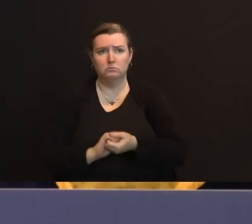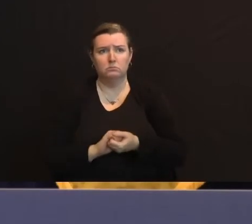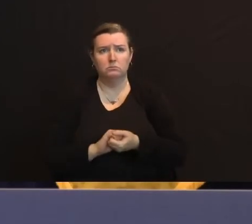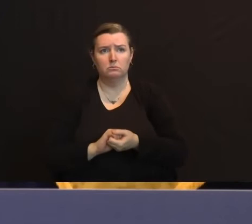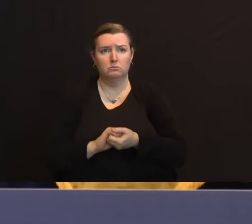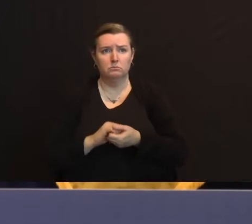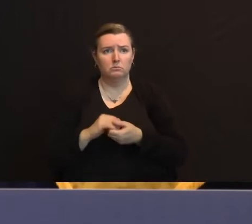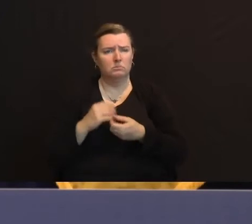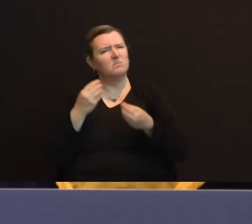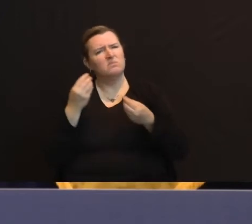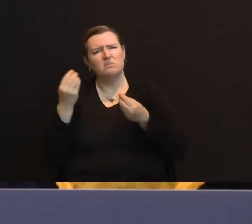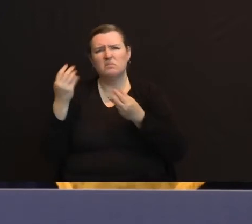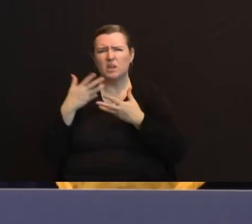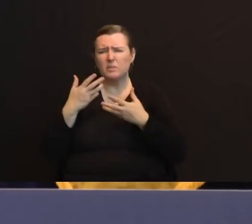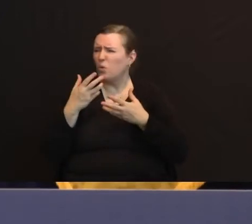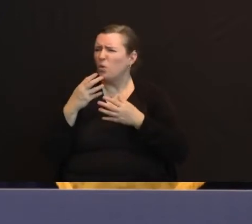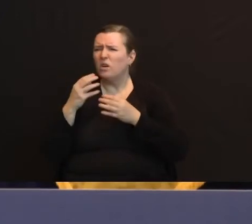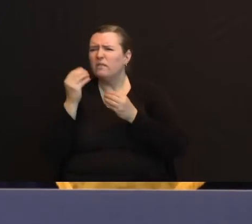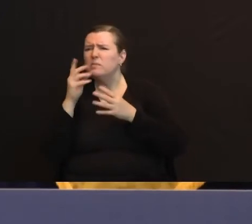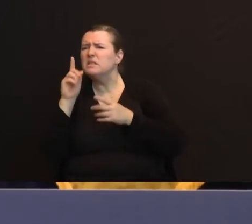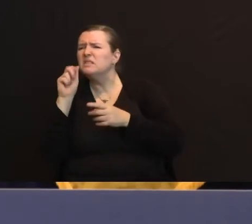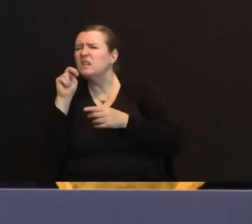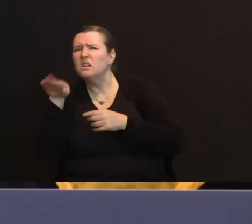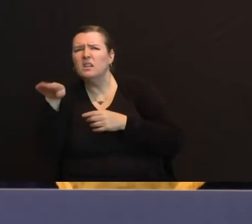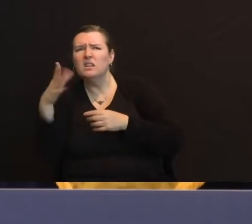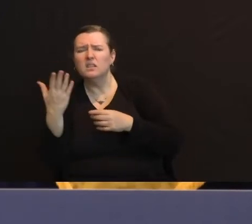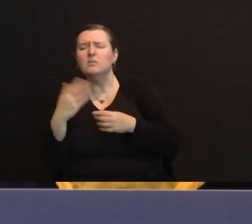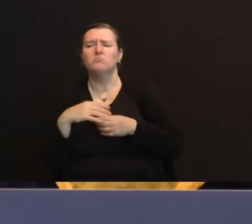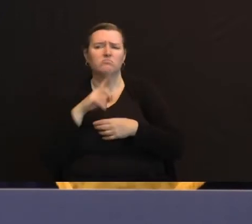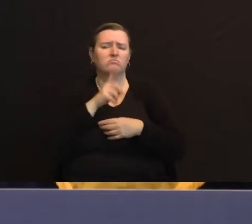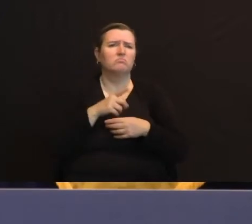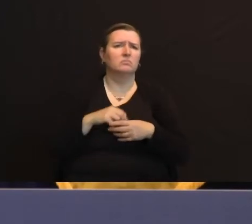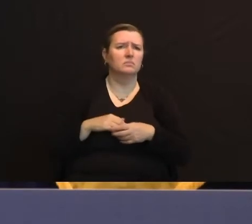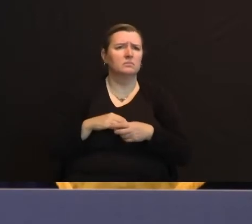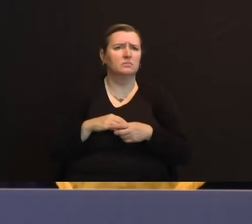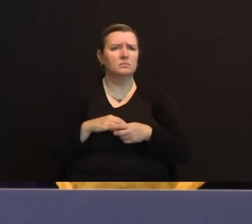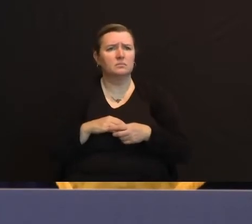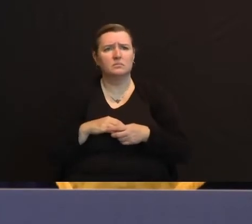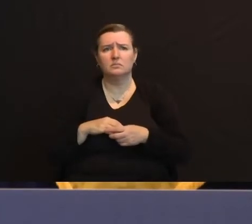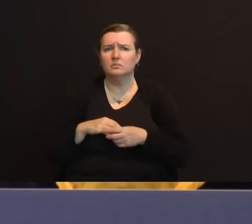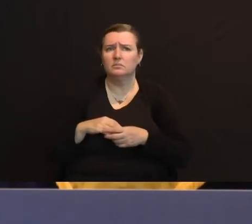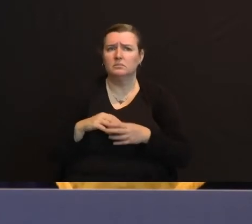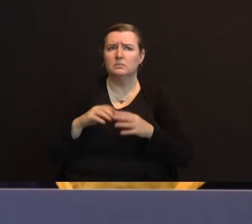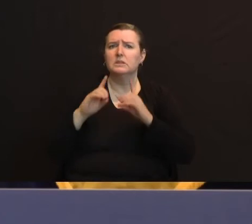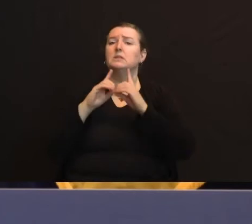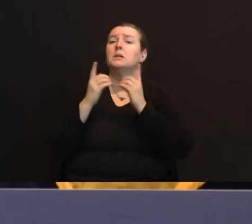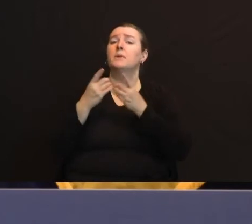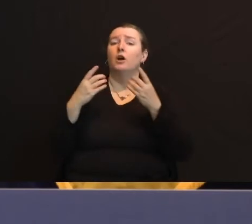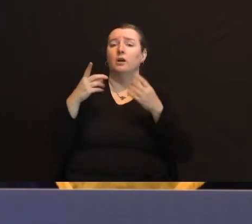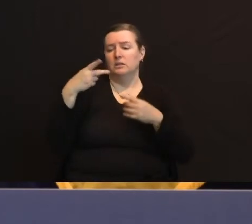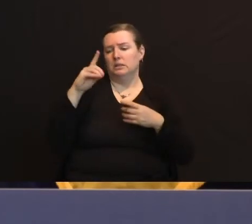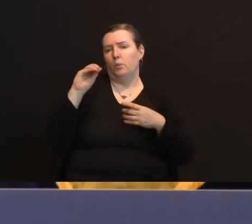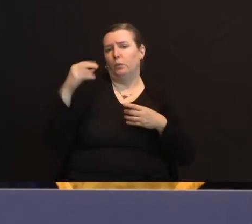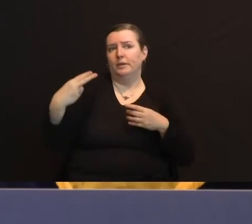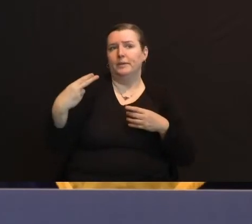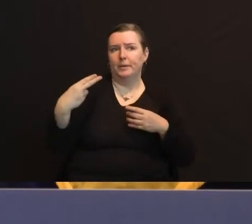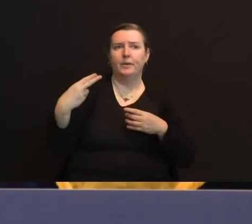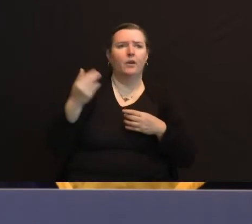that? DOH, how often tested for hospitals? I don't have that off the top of my head. Do you, Tina? We'll come back to you on